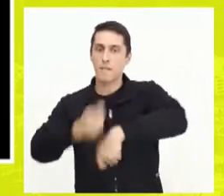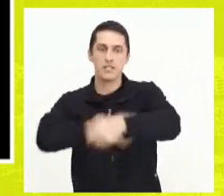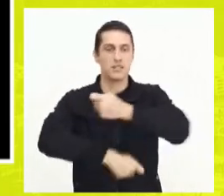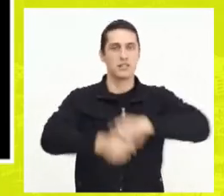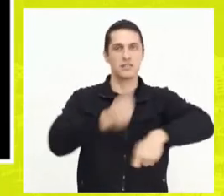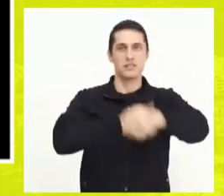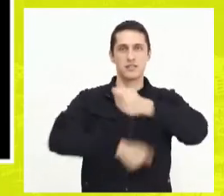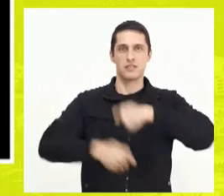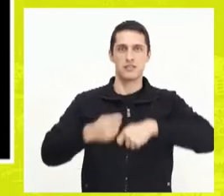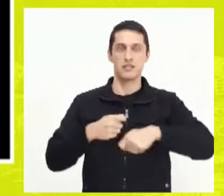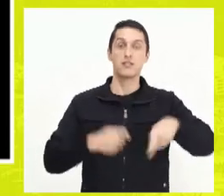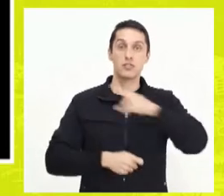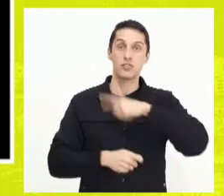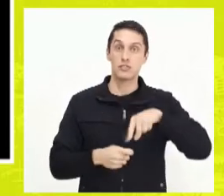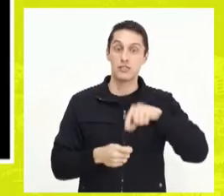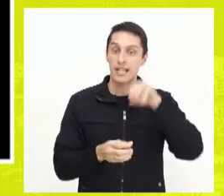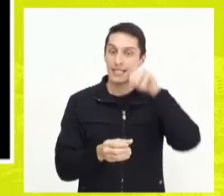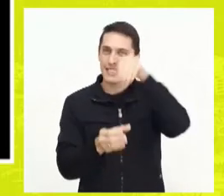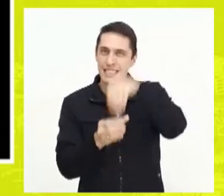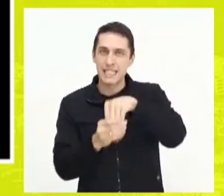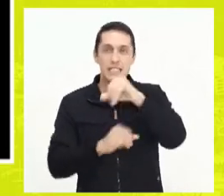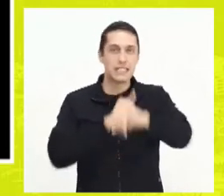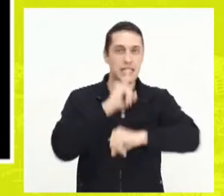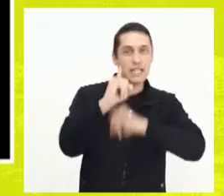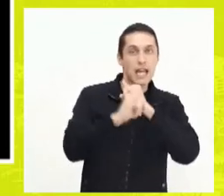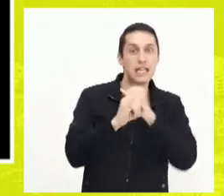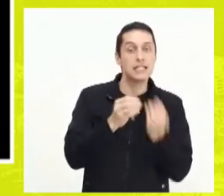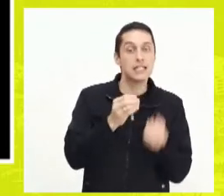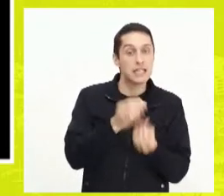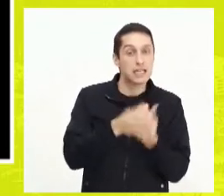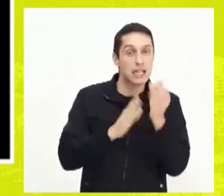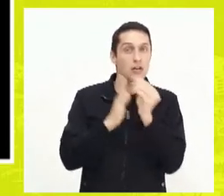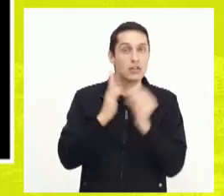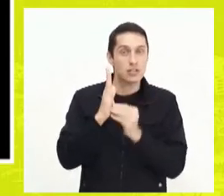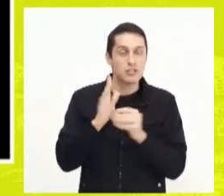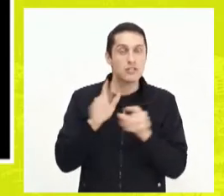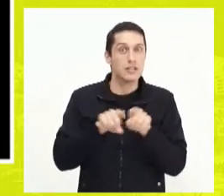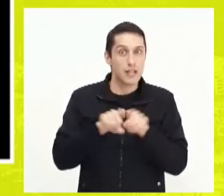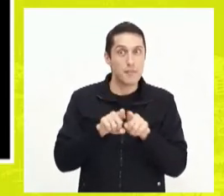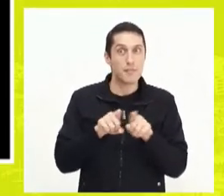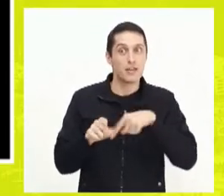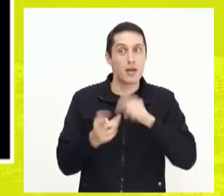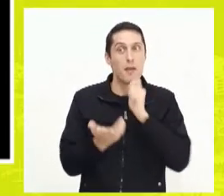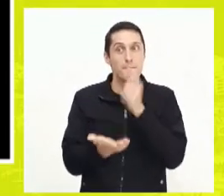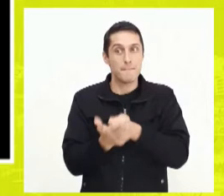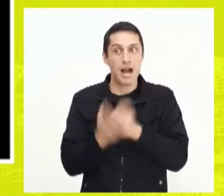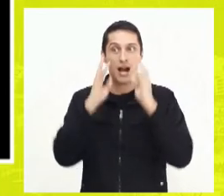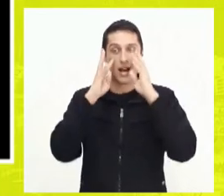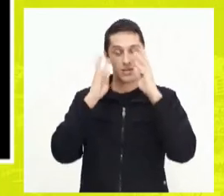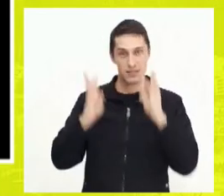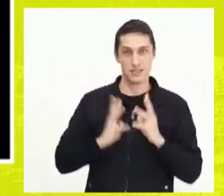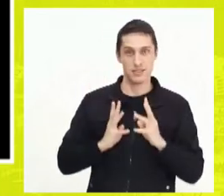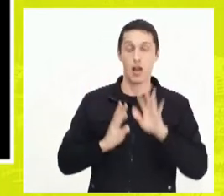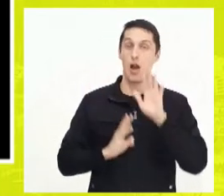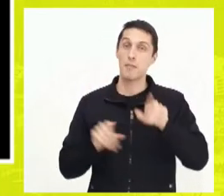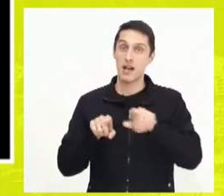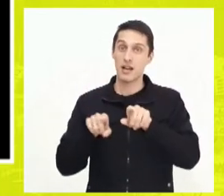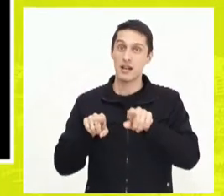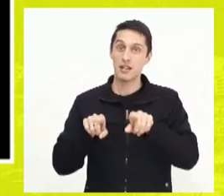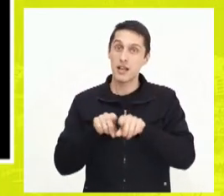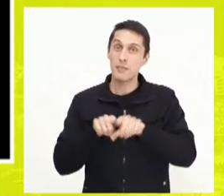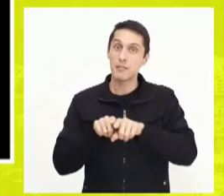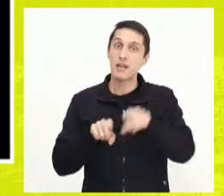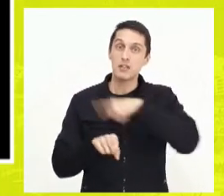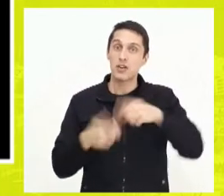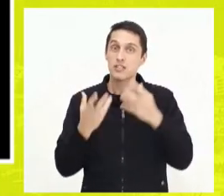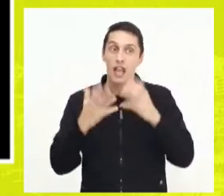within this universe as environment we are producing content we're fighting to have everybody's attention we're disputing